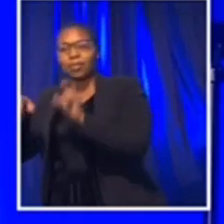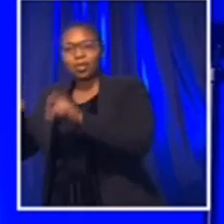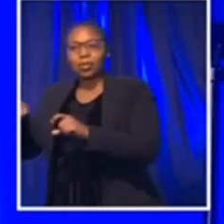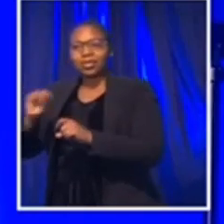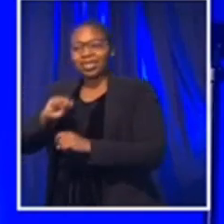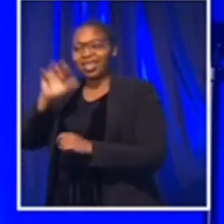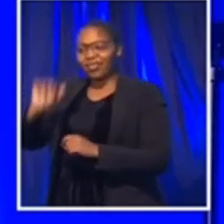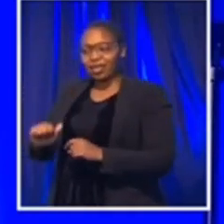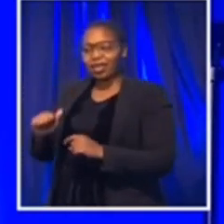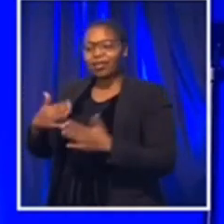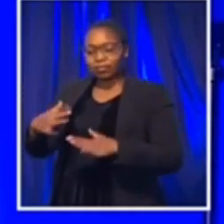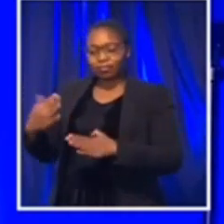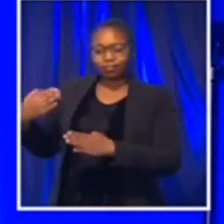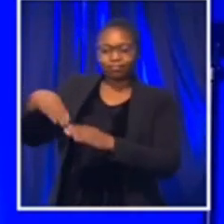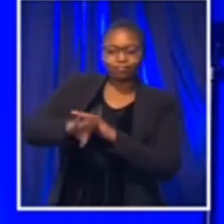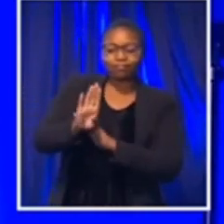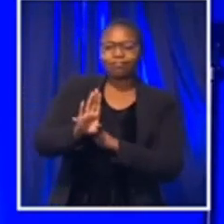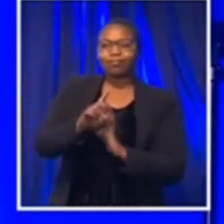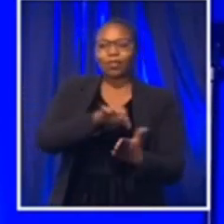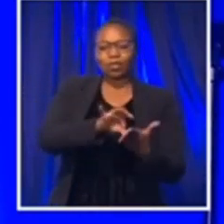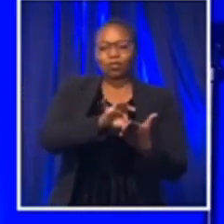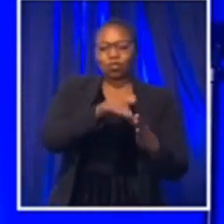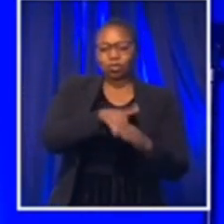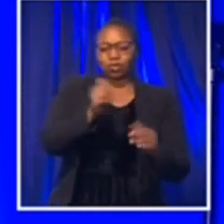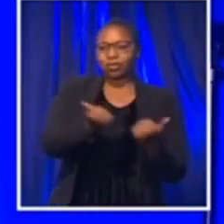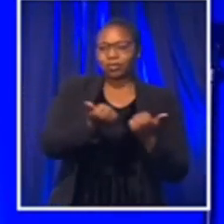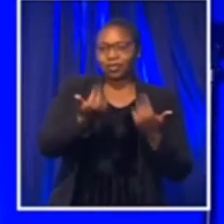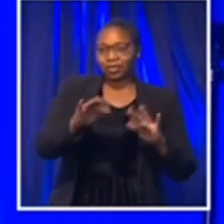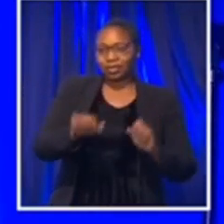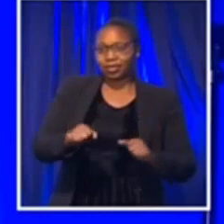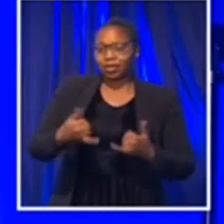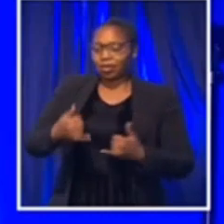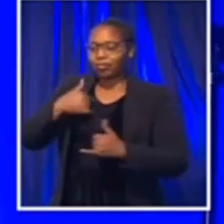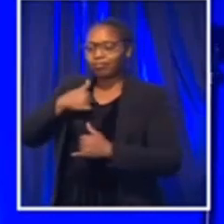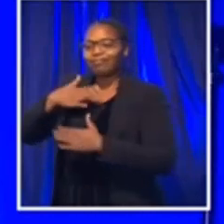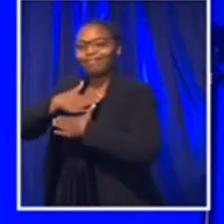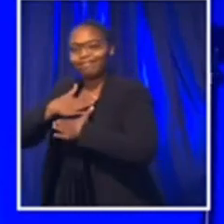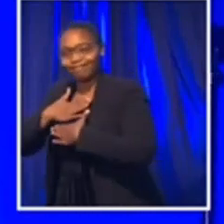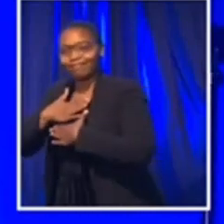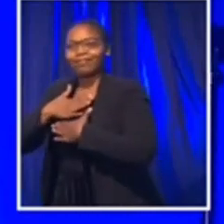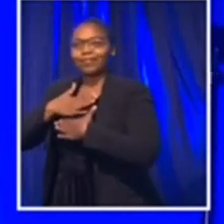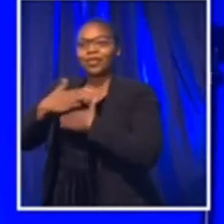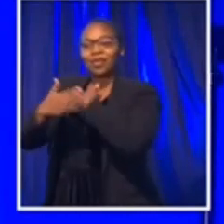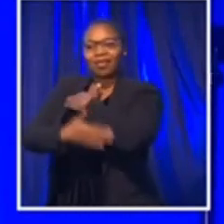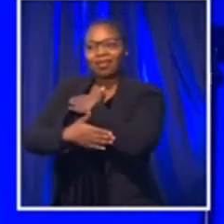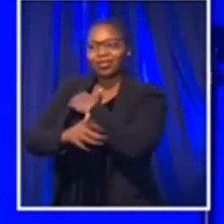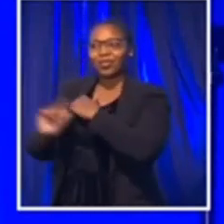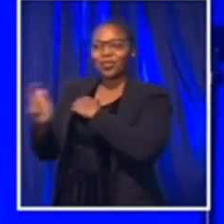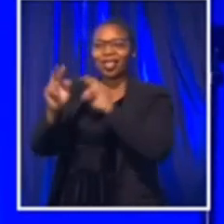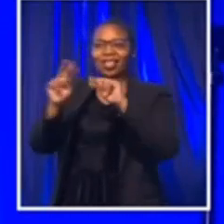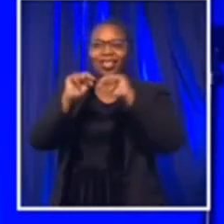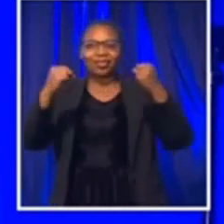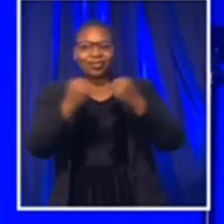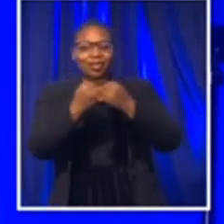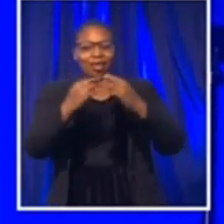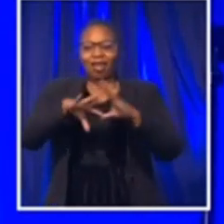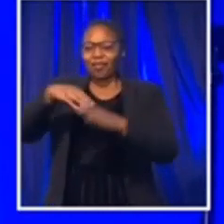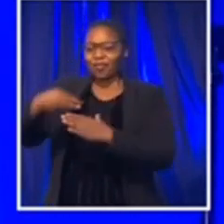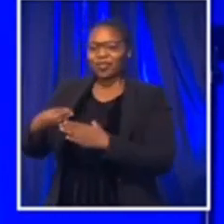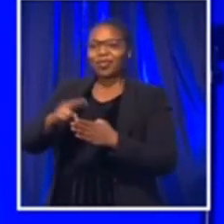It is my honor once again to provide the country with the national overview of the outcome of